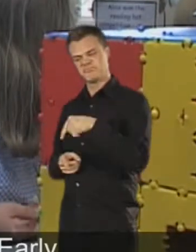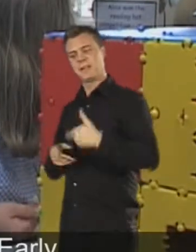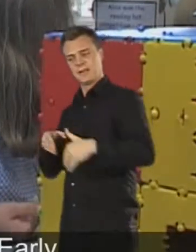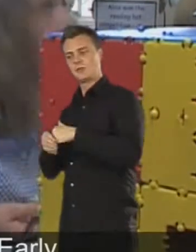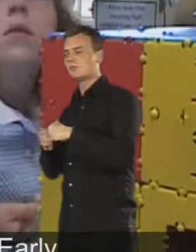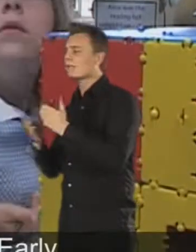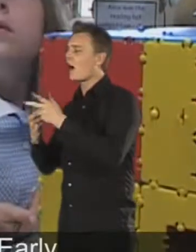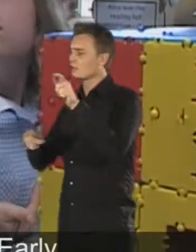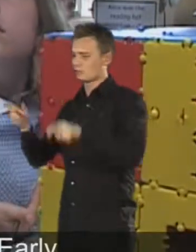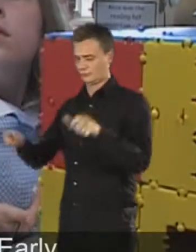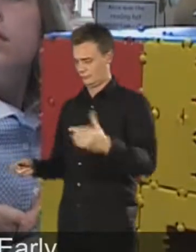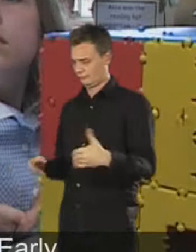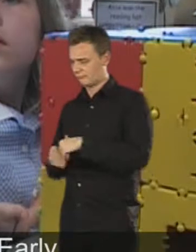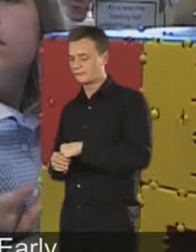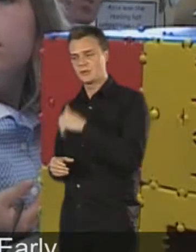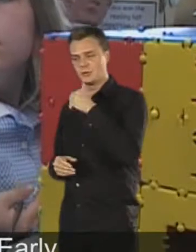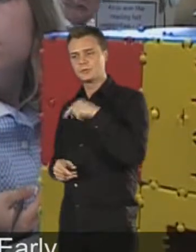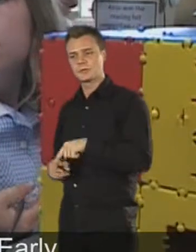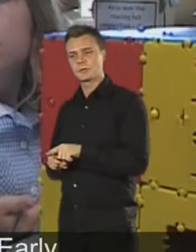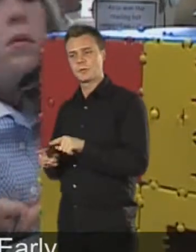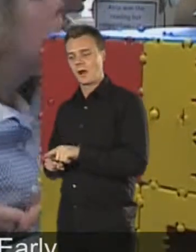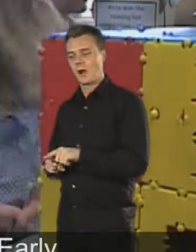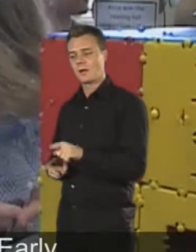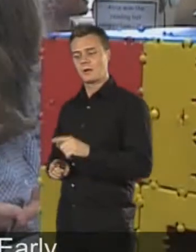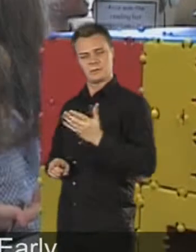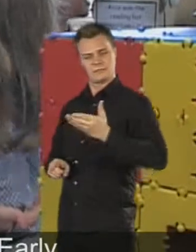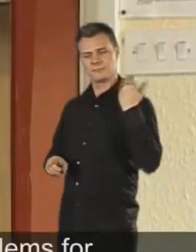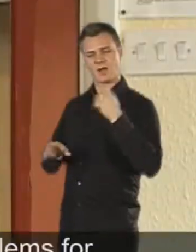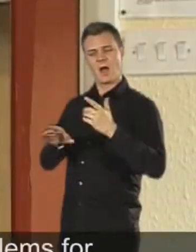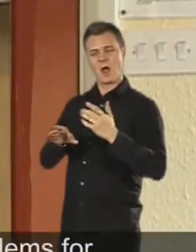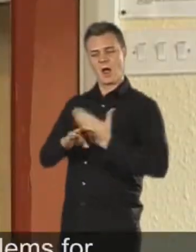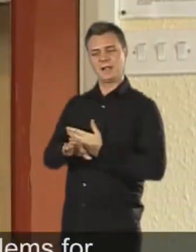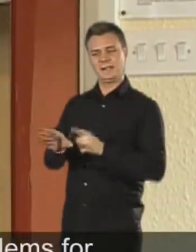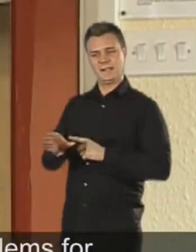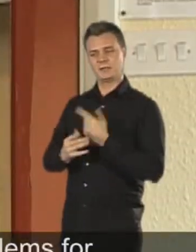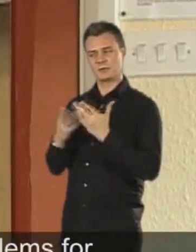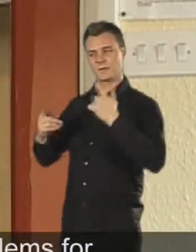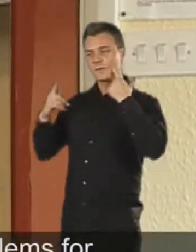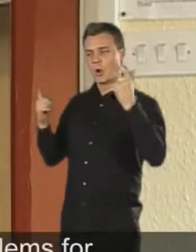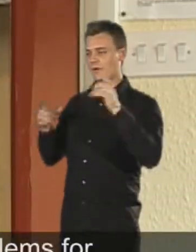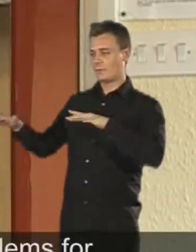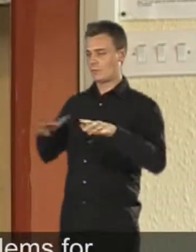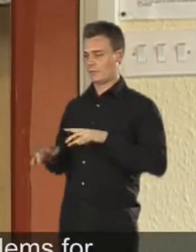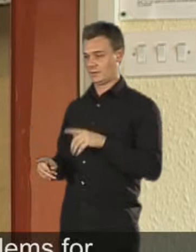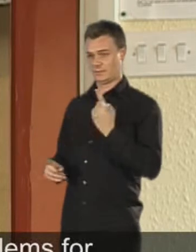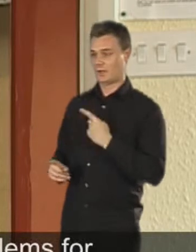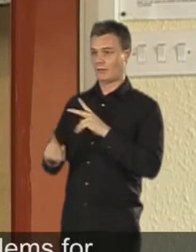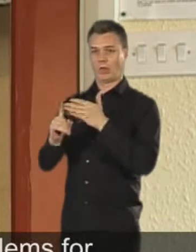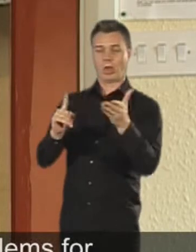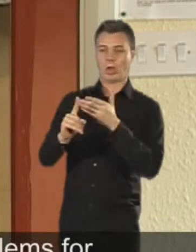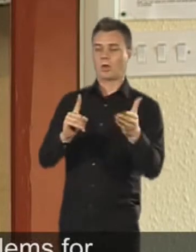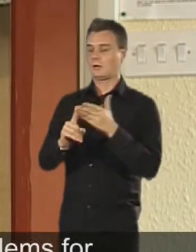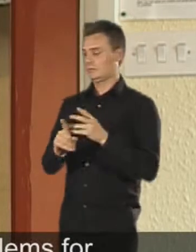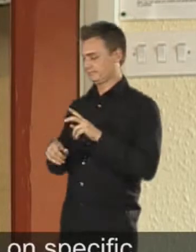area. The children use it as well. In the early years particularly, there's a lot of noise, a lot of movement, which did cause problems for Curtis, so that did cut down